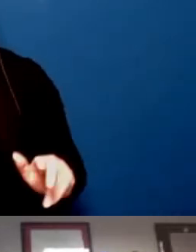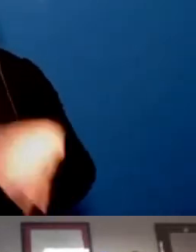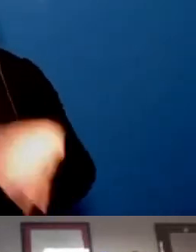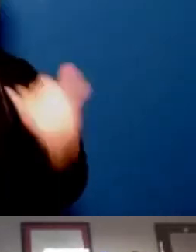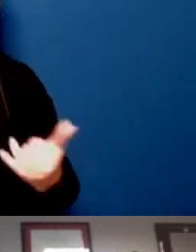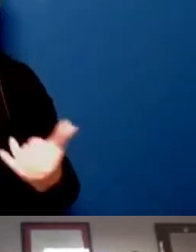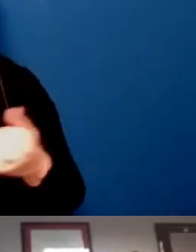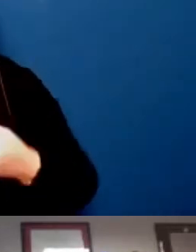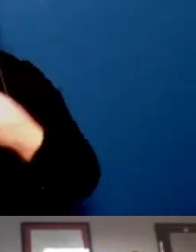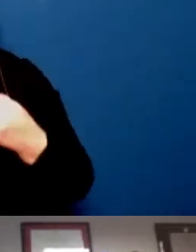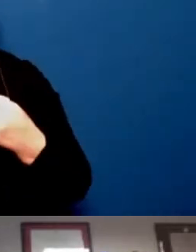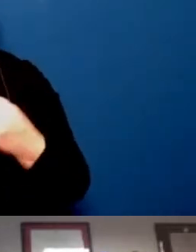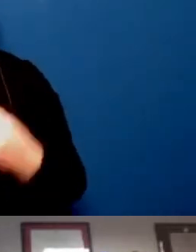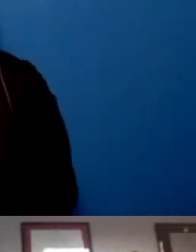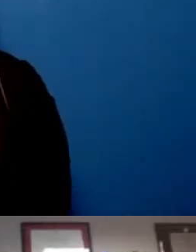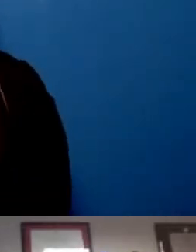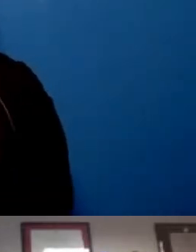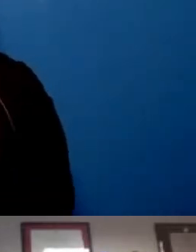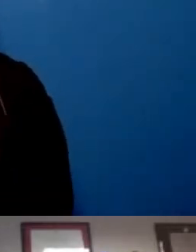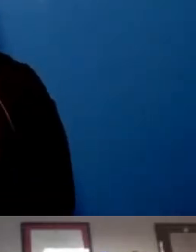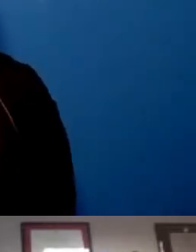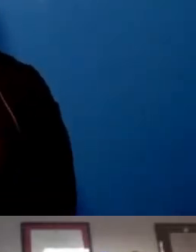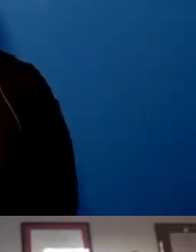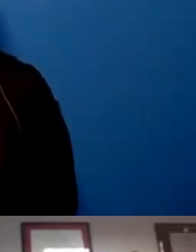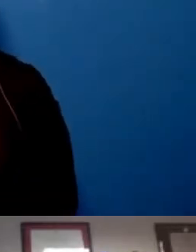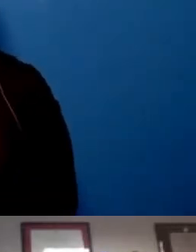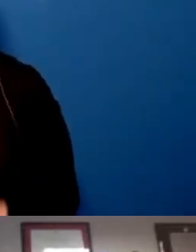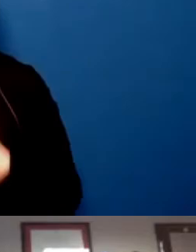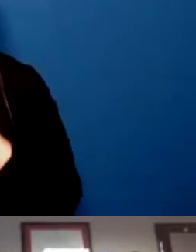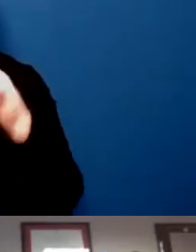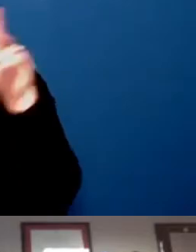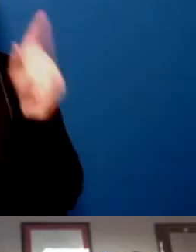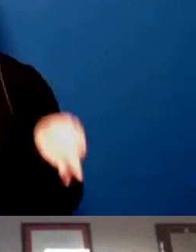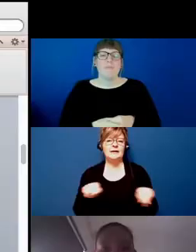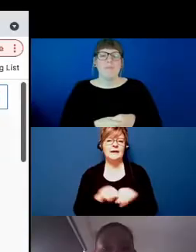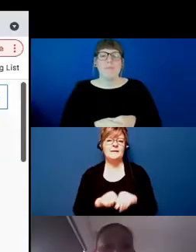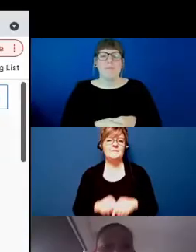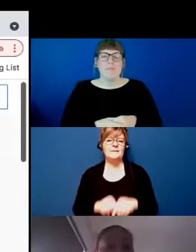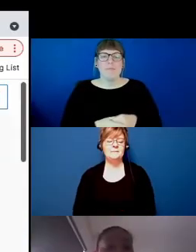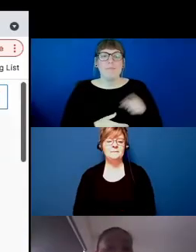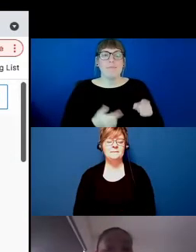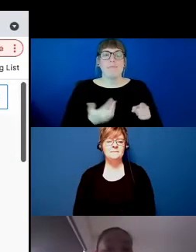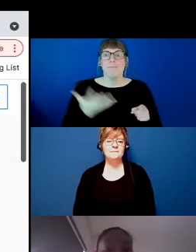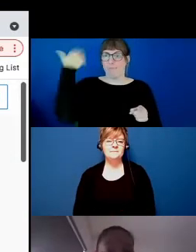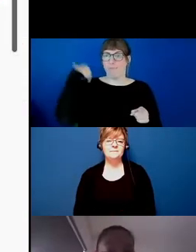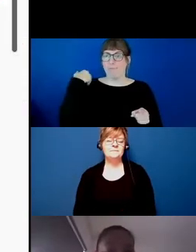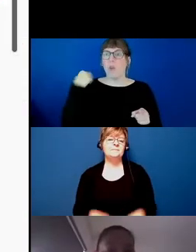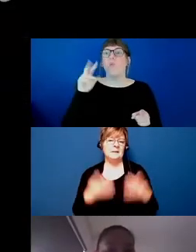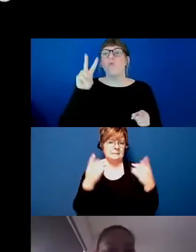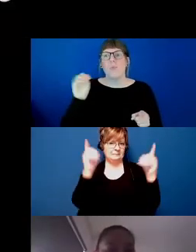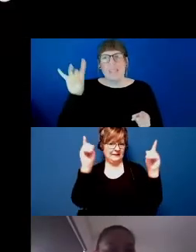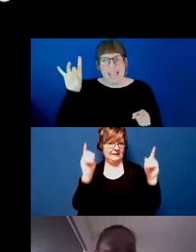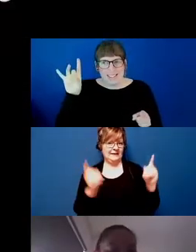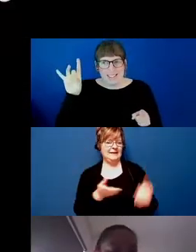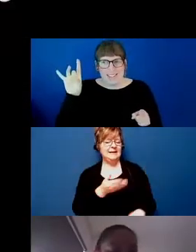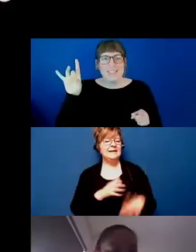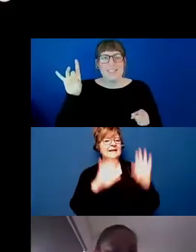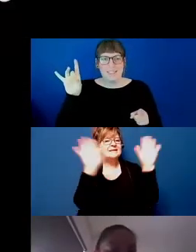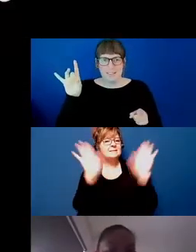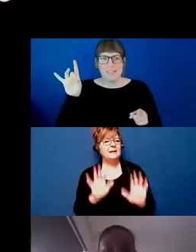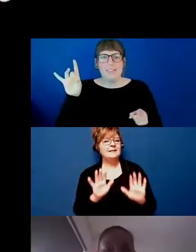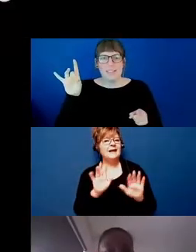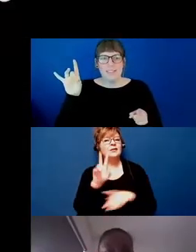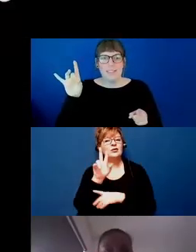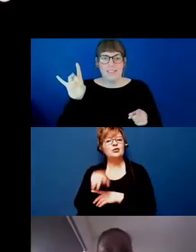screen here. And this is from our show back in 2008. And this was